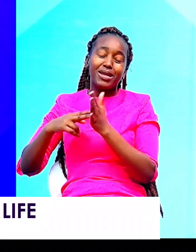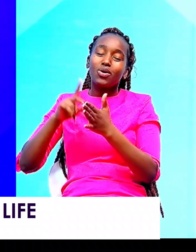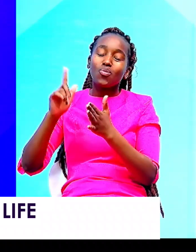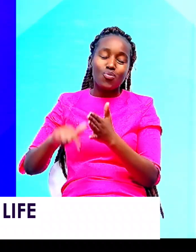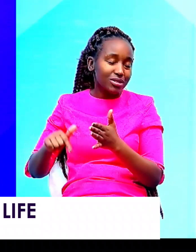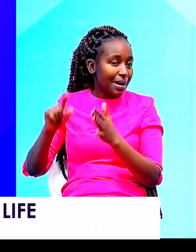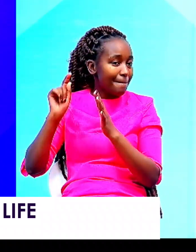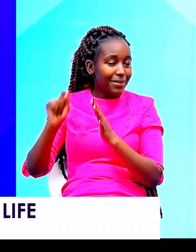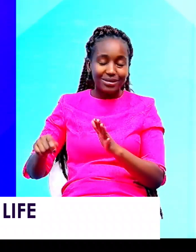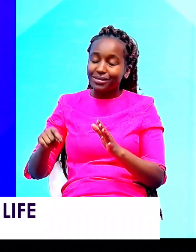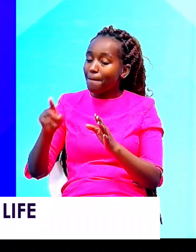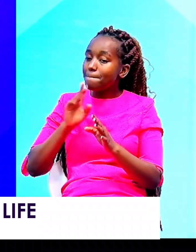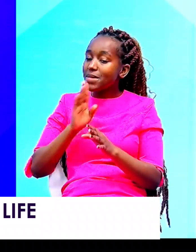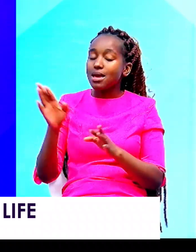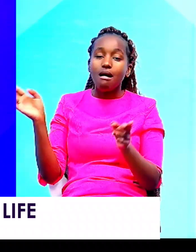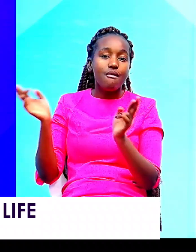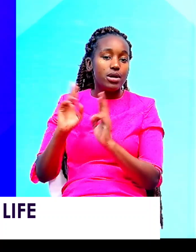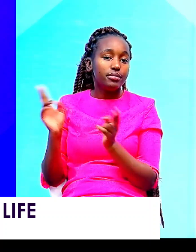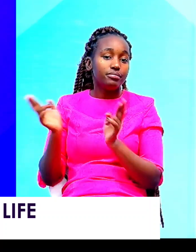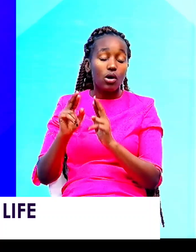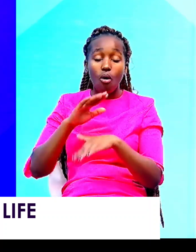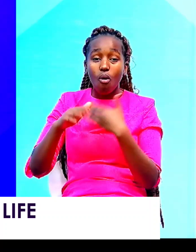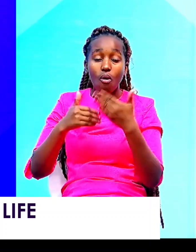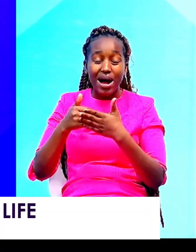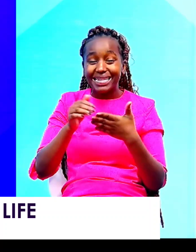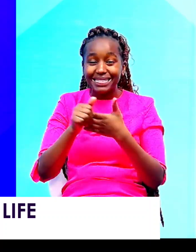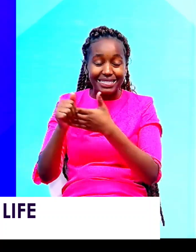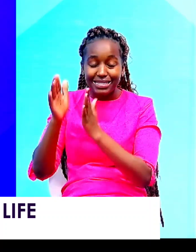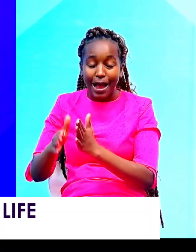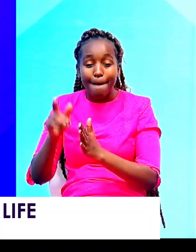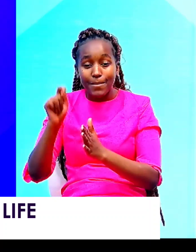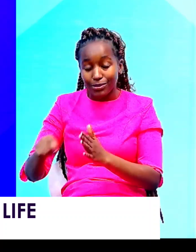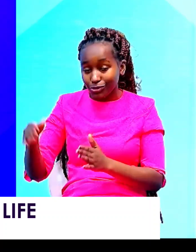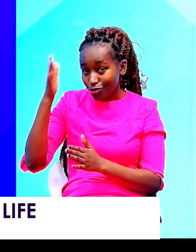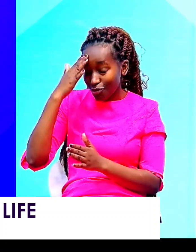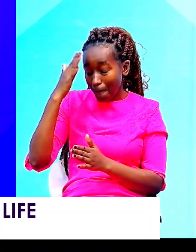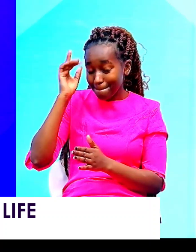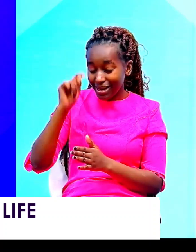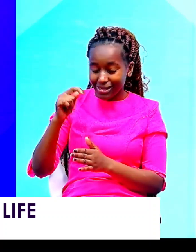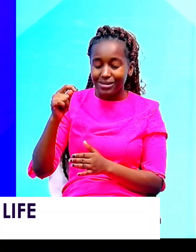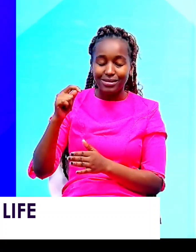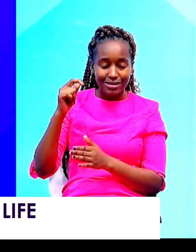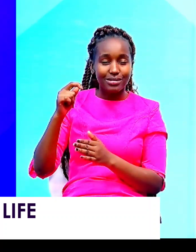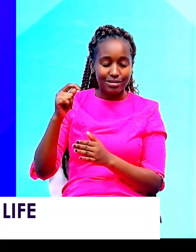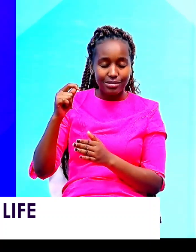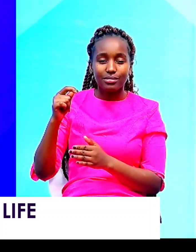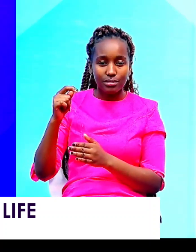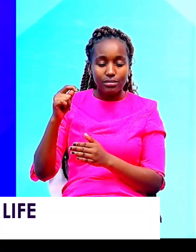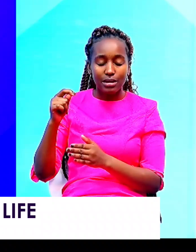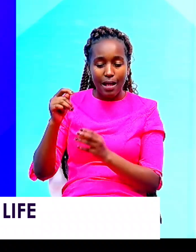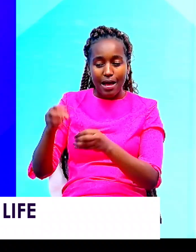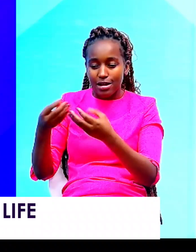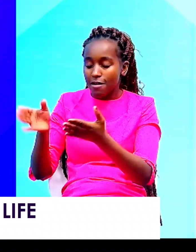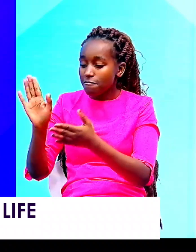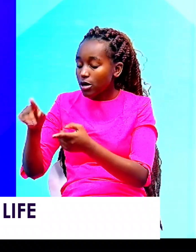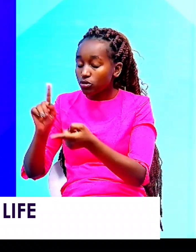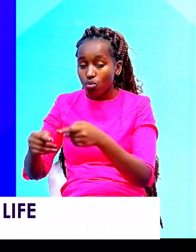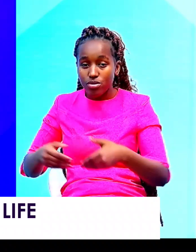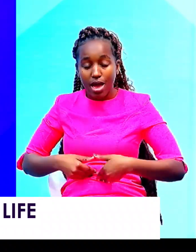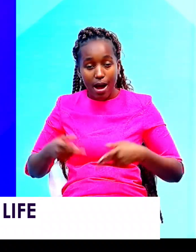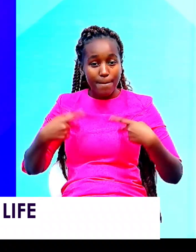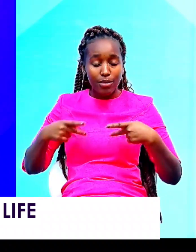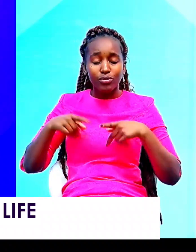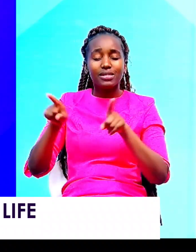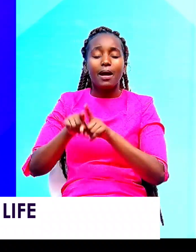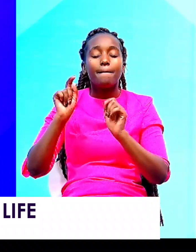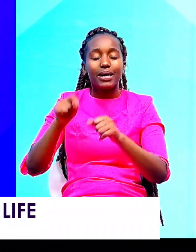mantle. So the leaders should know that they owe the young people. And they should be ready to pass on the baton